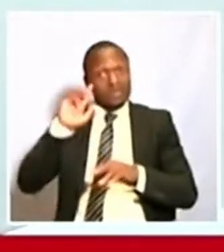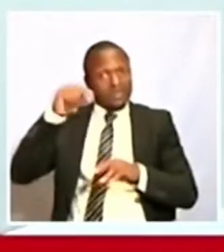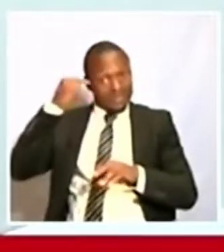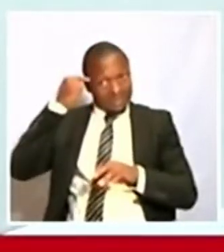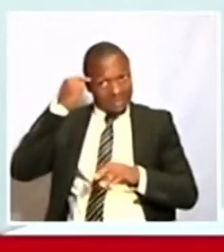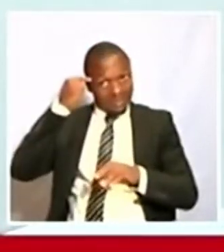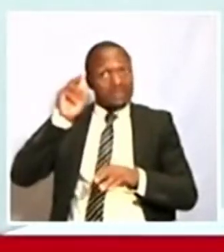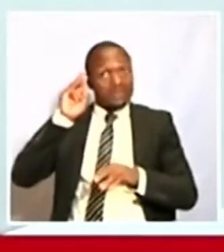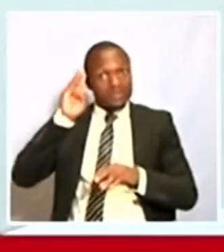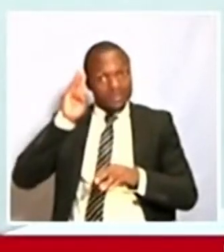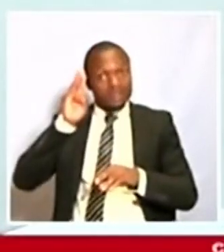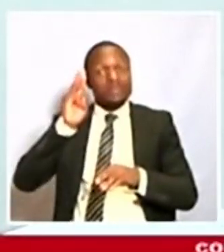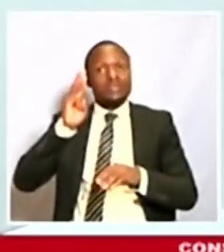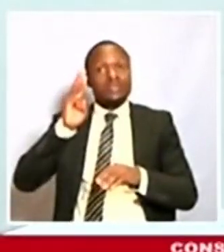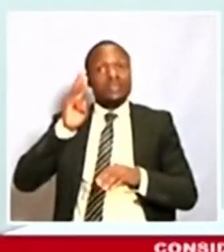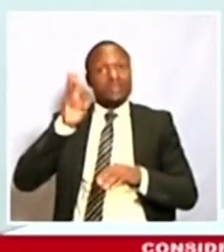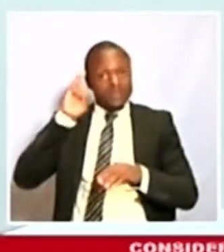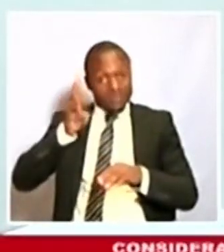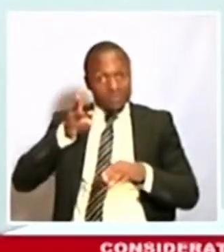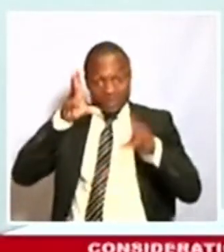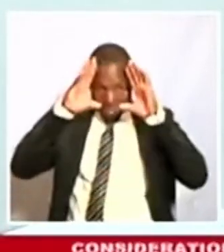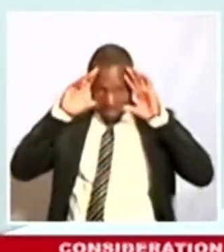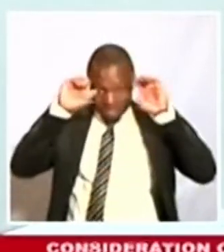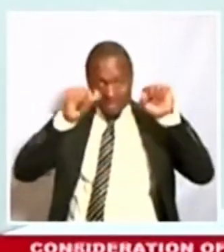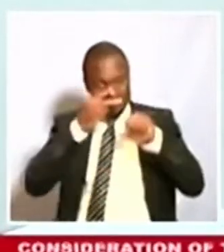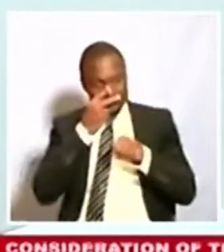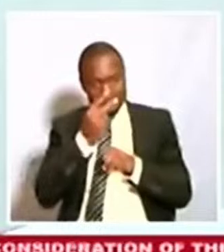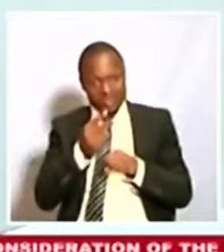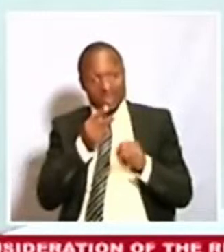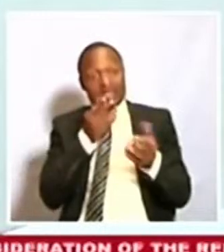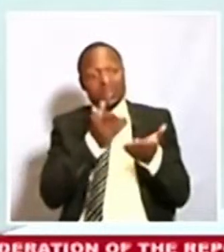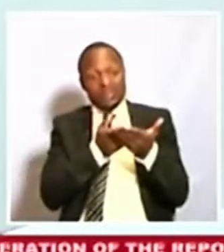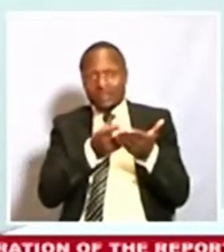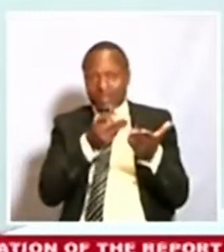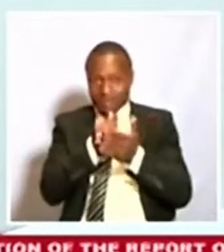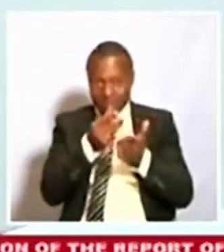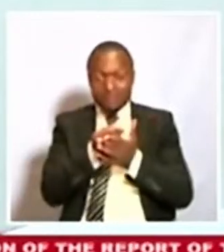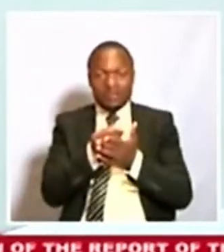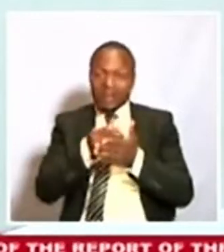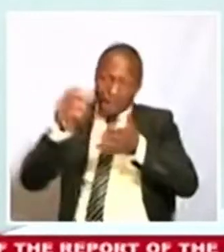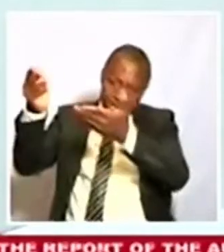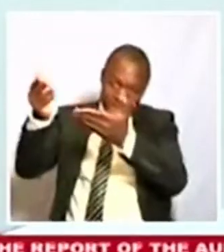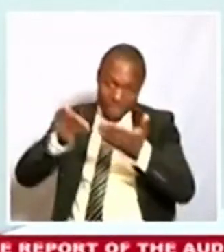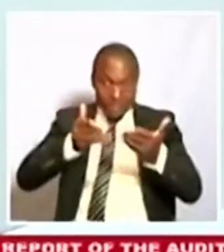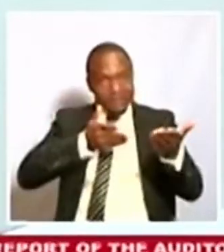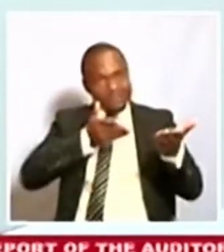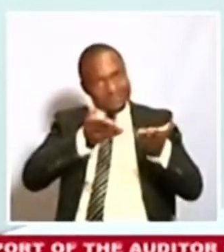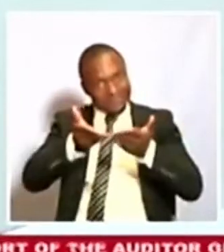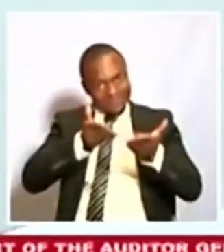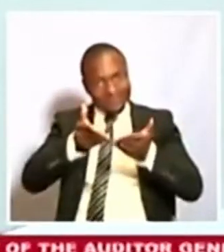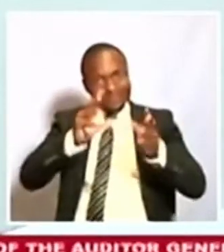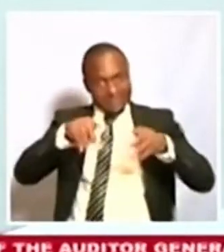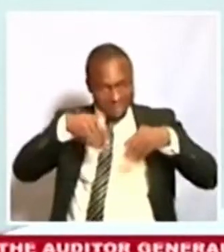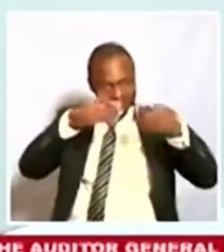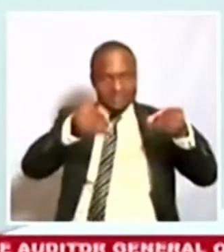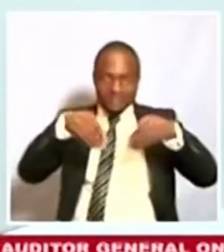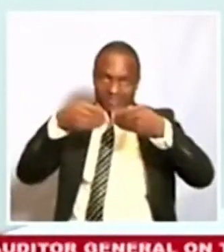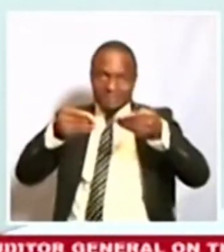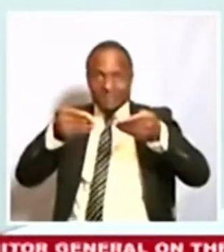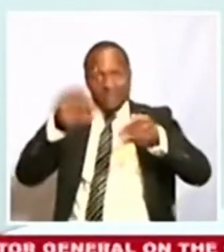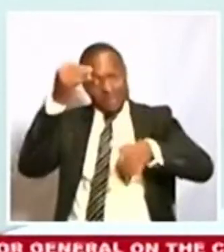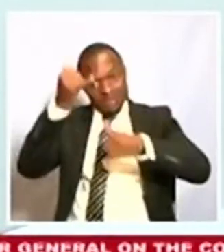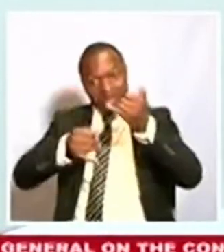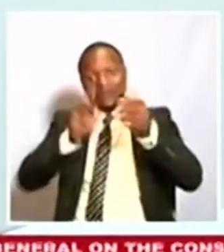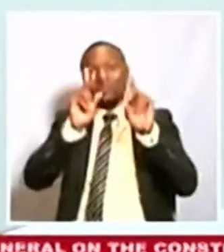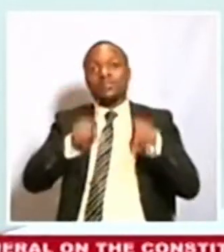the desire of His Excellency the President, to see to it that this money trickles and brings service and service delivery to the last